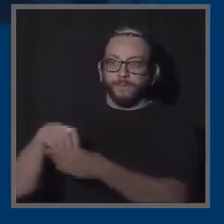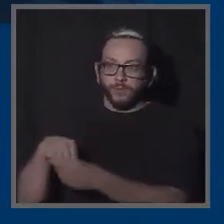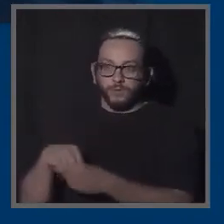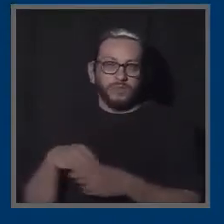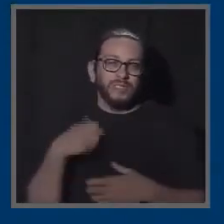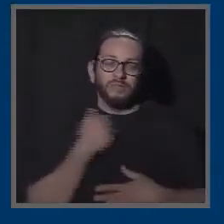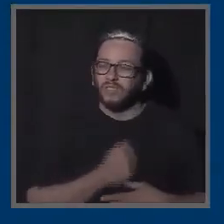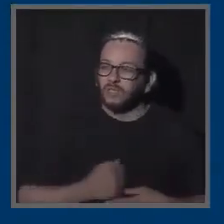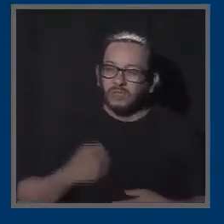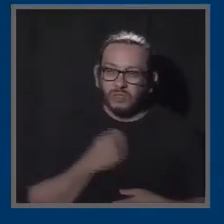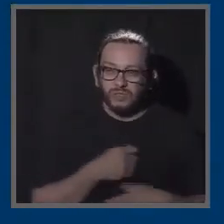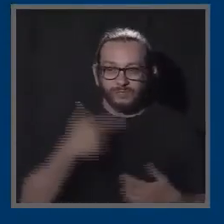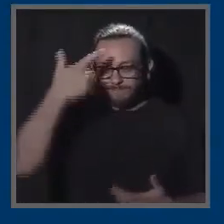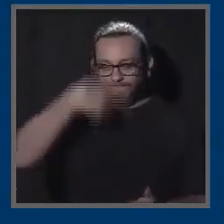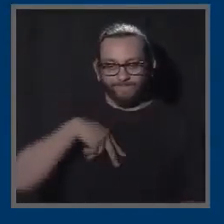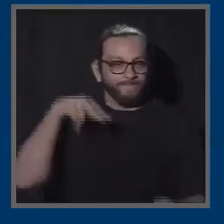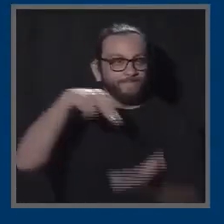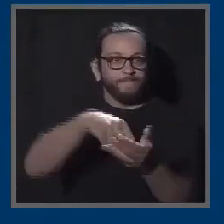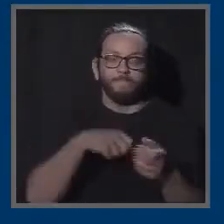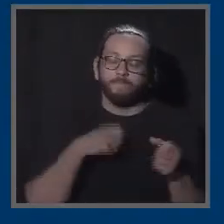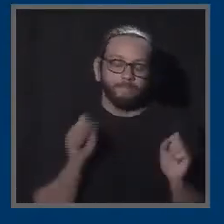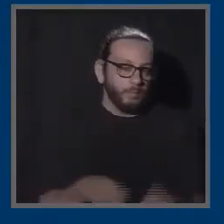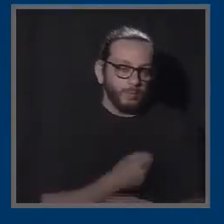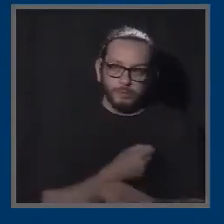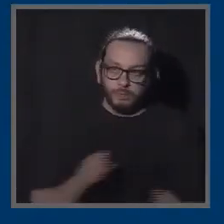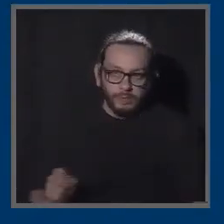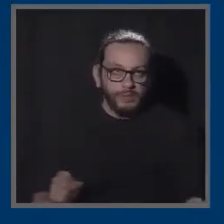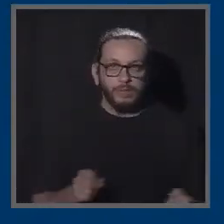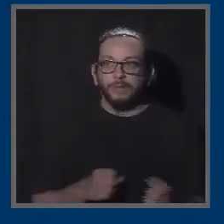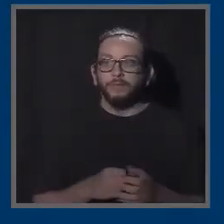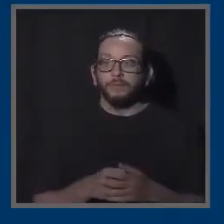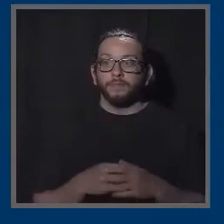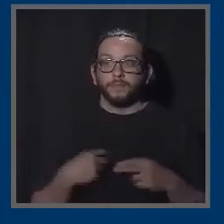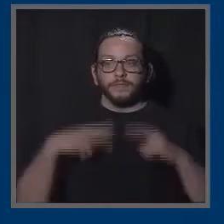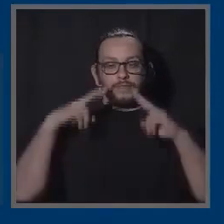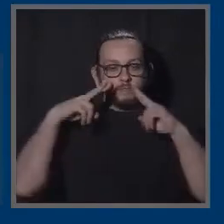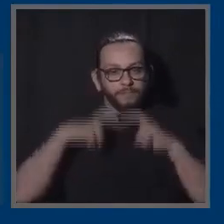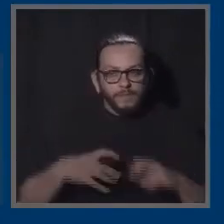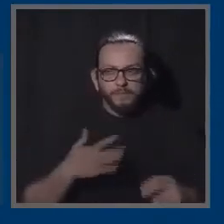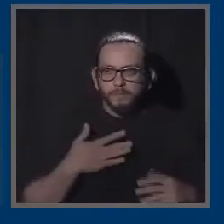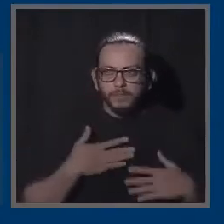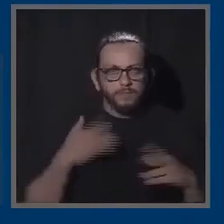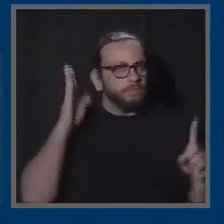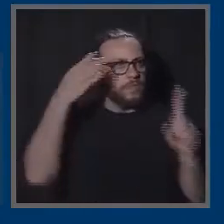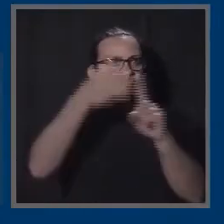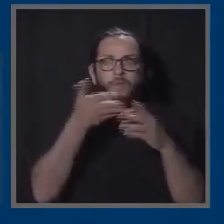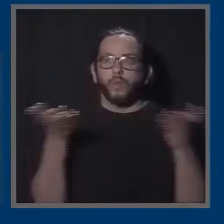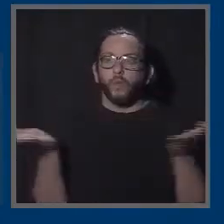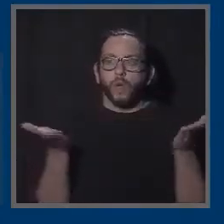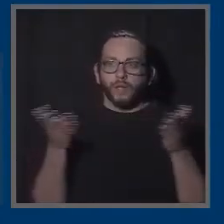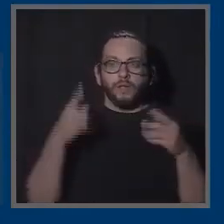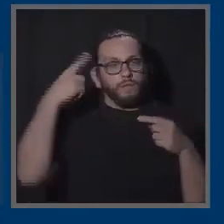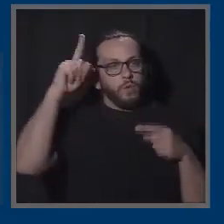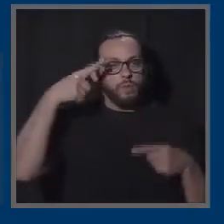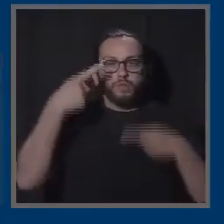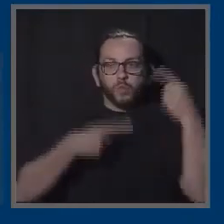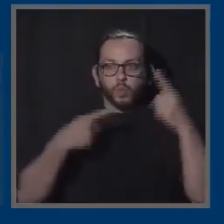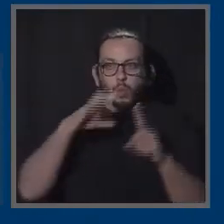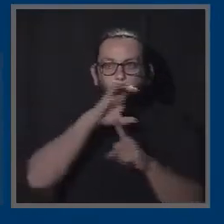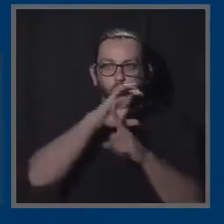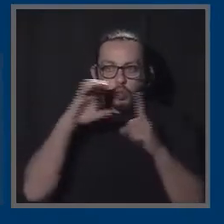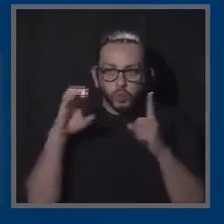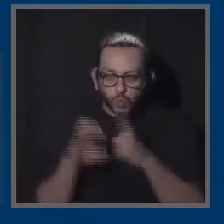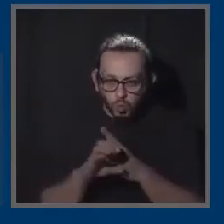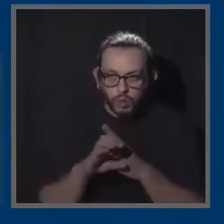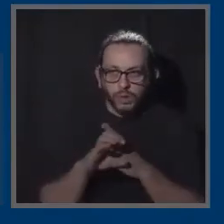person. So my research focuses on cultural policy, cultural participation, and one of the